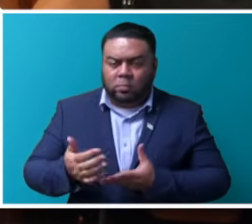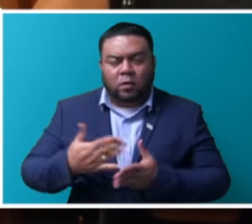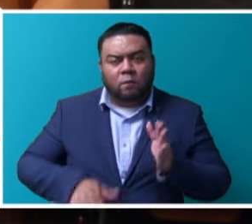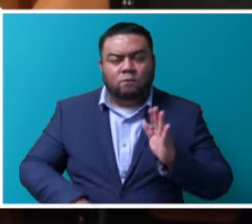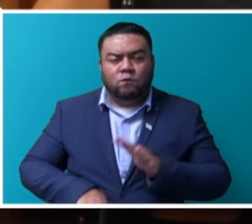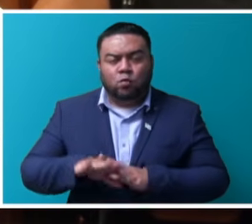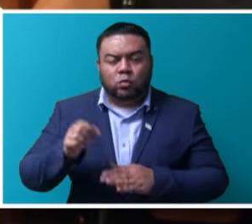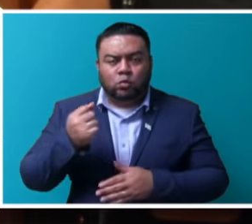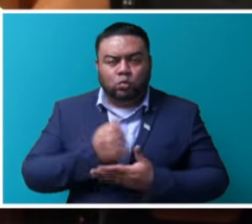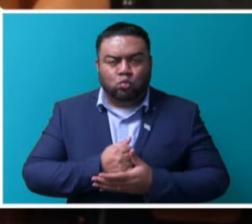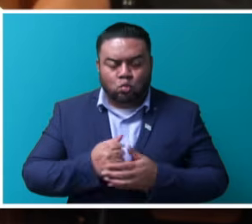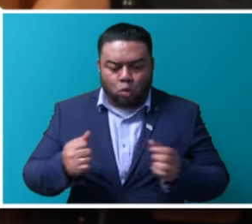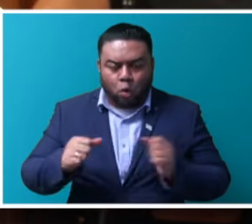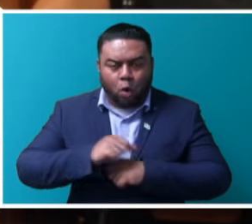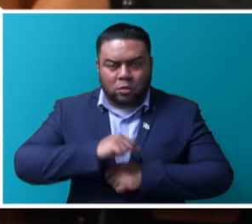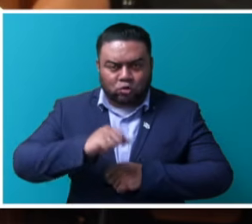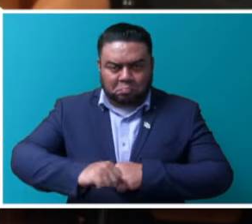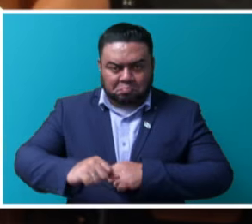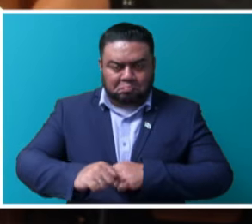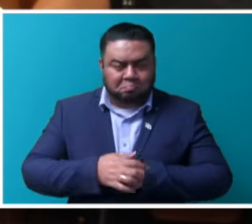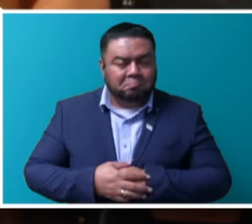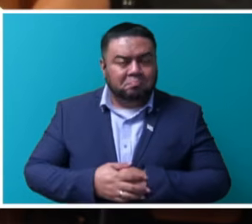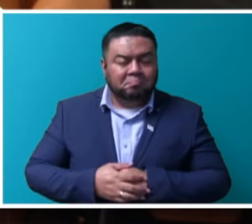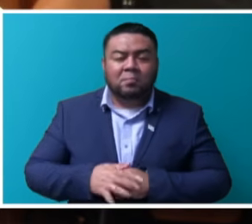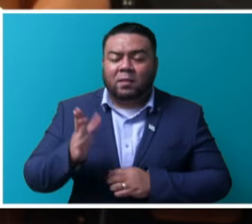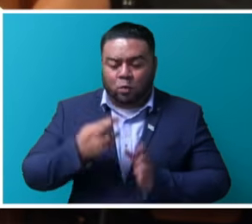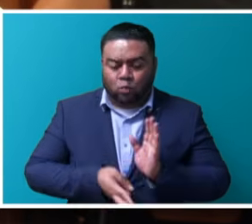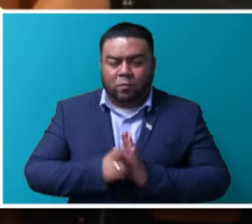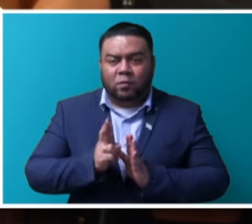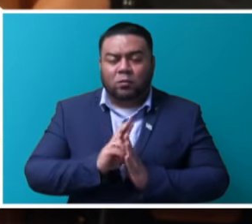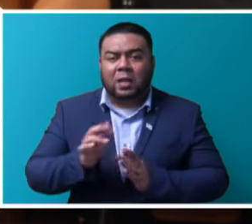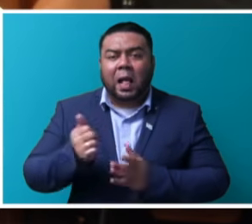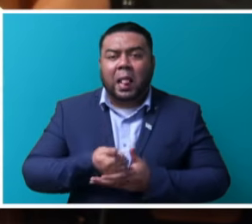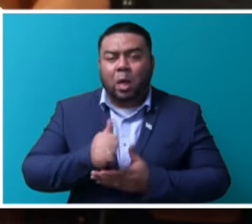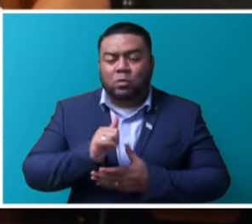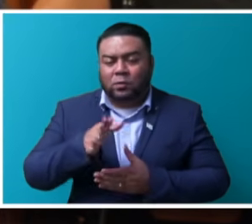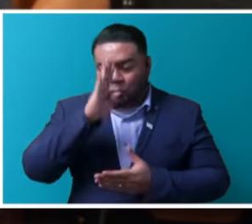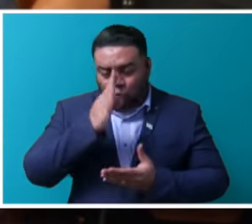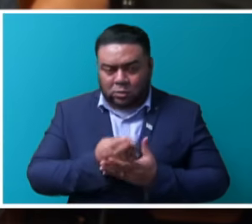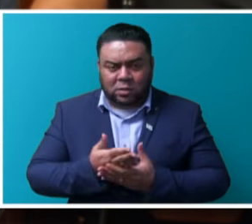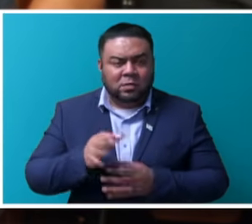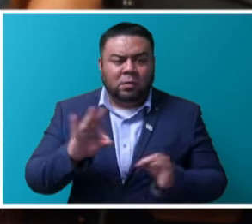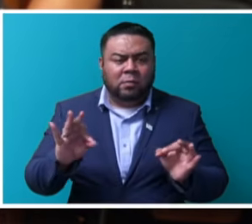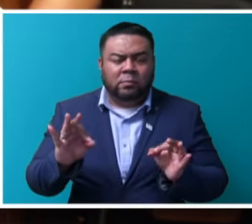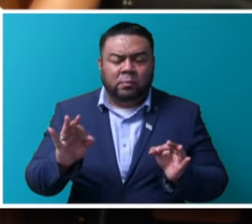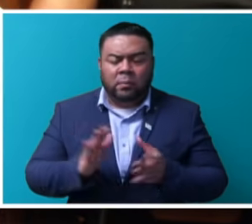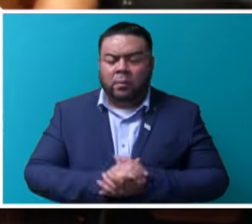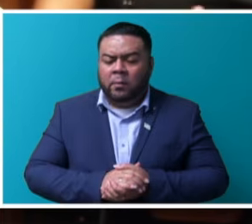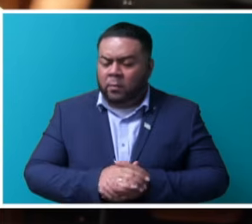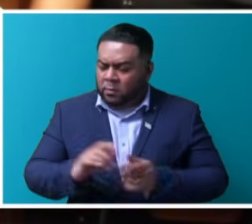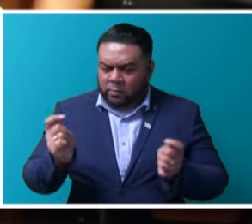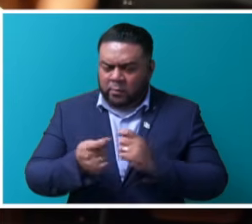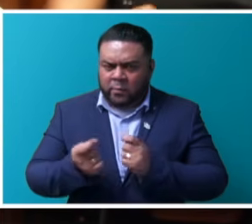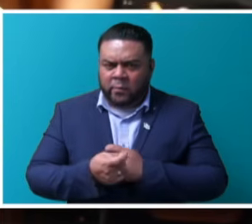scholarship. Mr. Speaker, said the government has also reviewed the scholarship allowance for our students, as it has not been changed